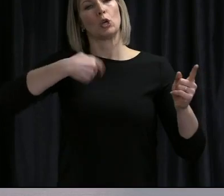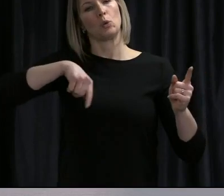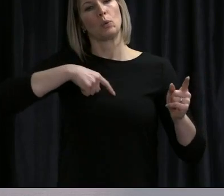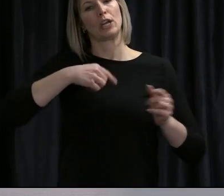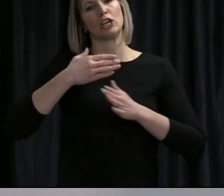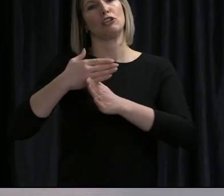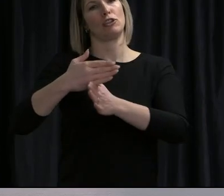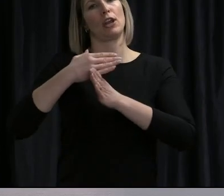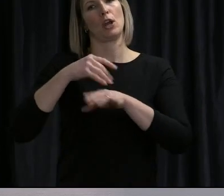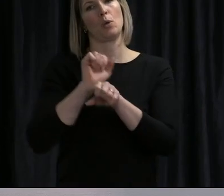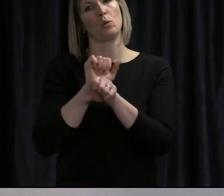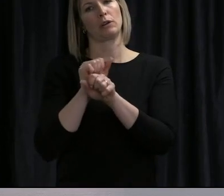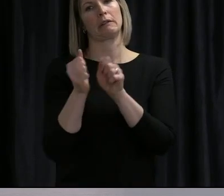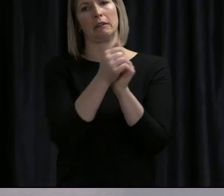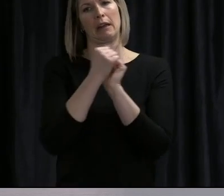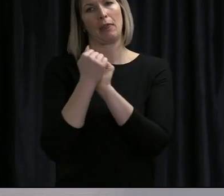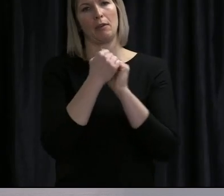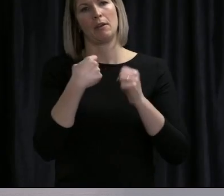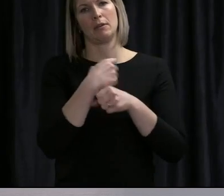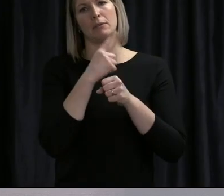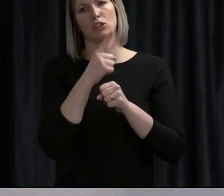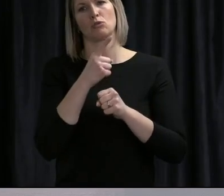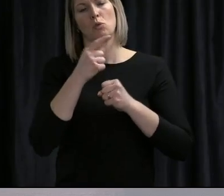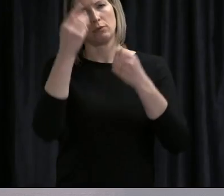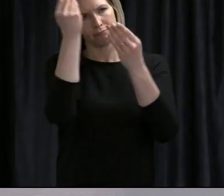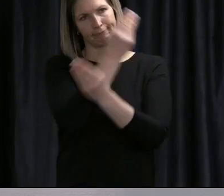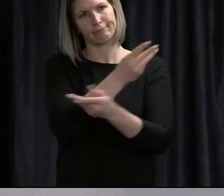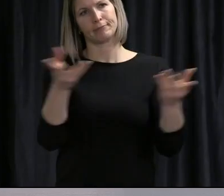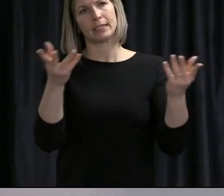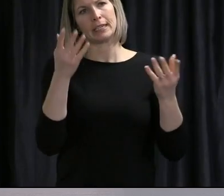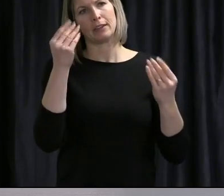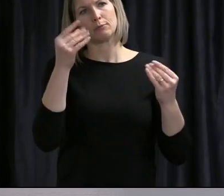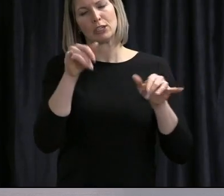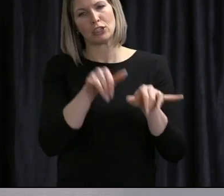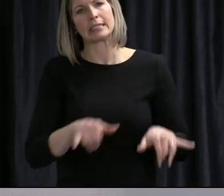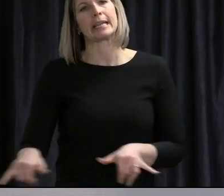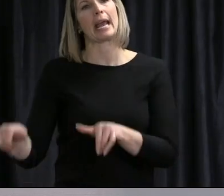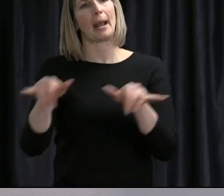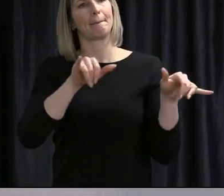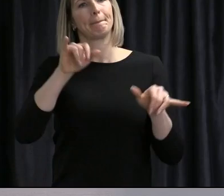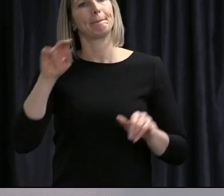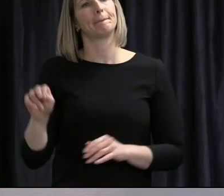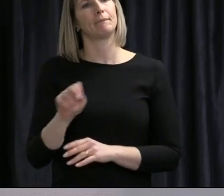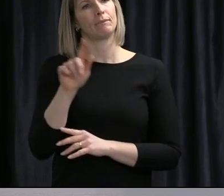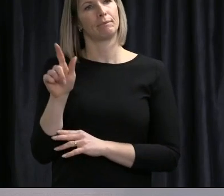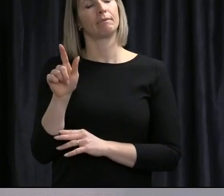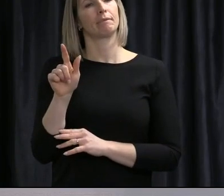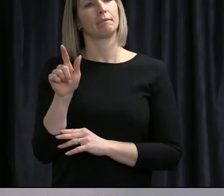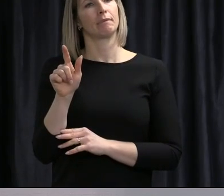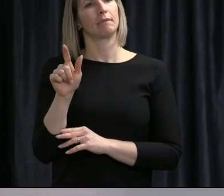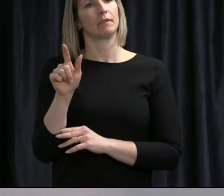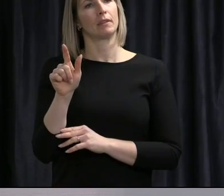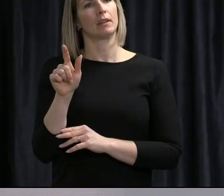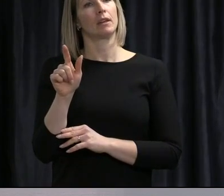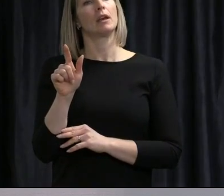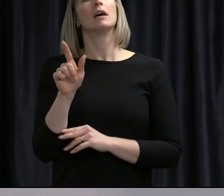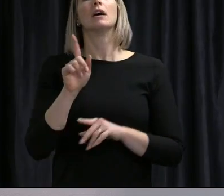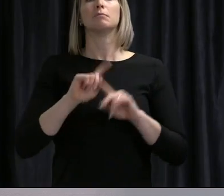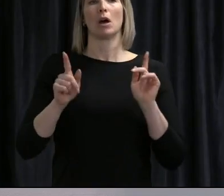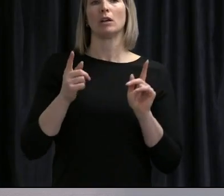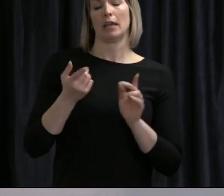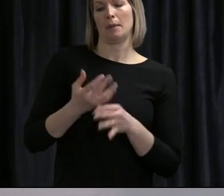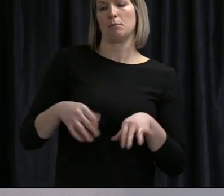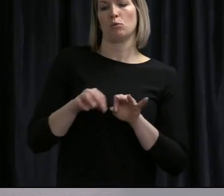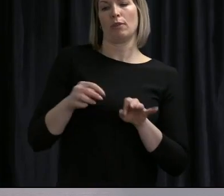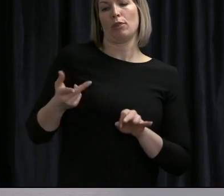that we would have. And more than willing to do that, with other MHAs as well. But it's important that we continue to have that dialogue, and I